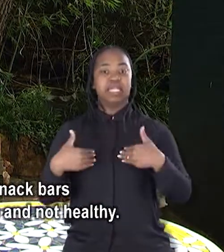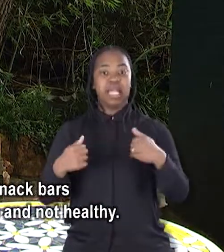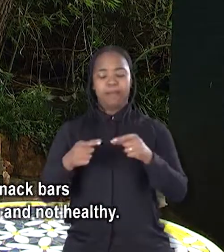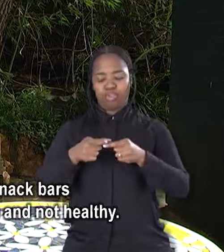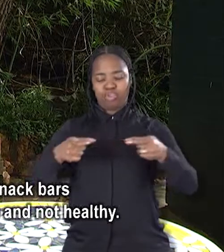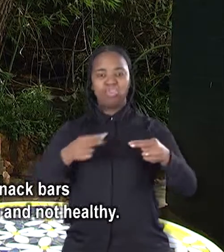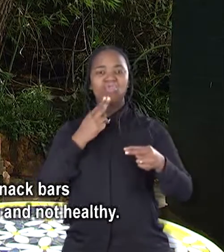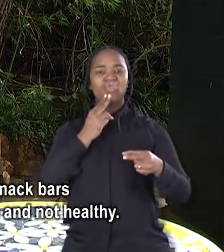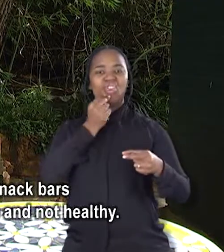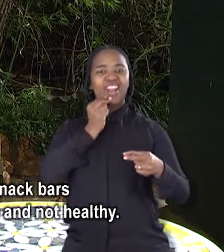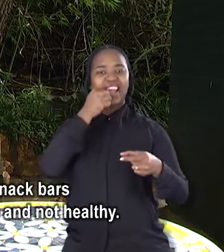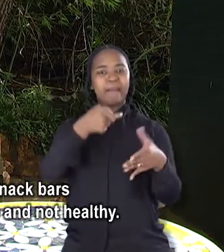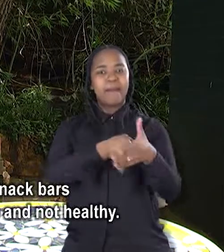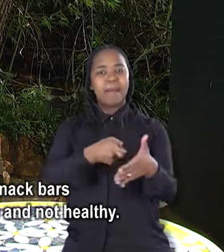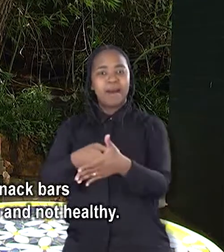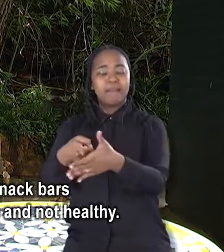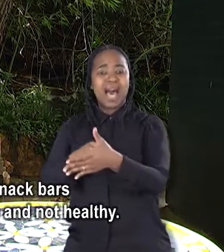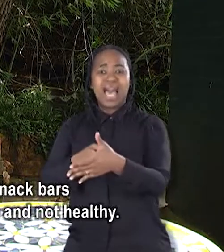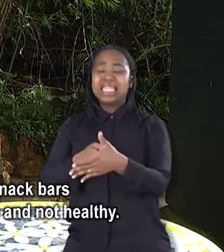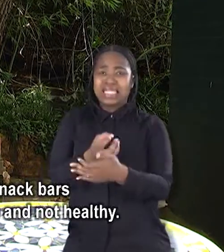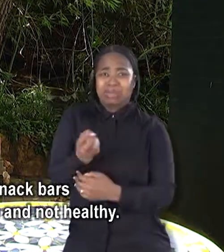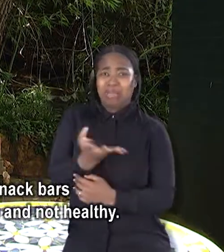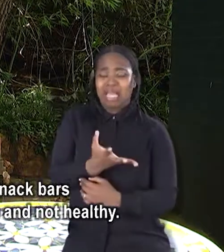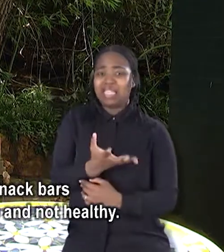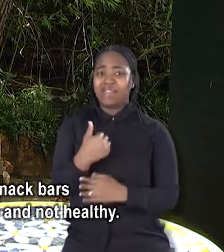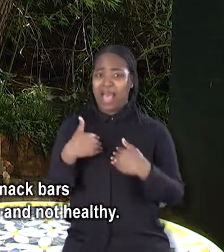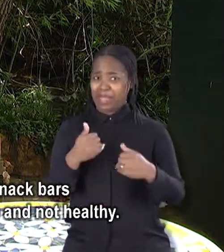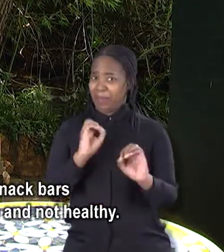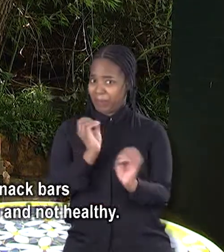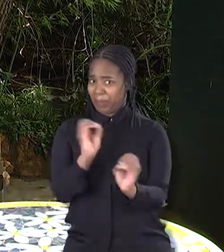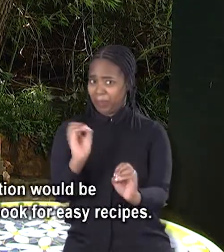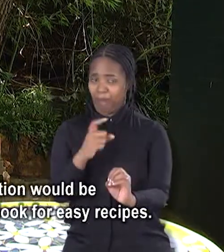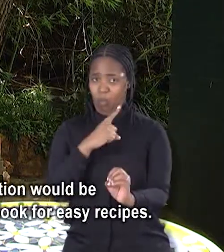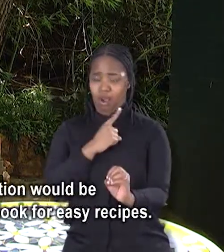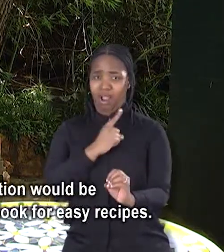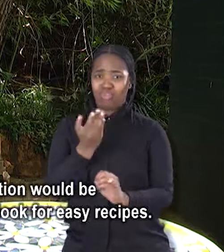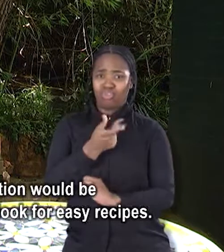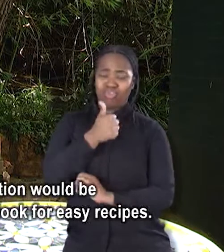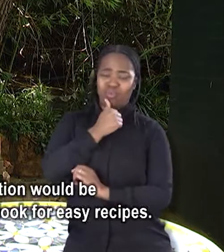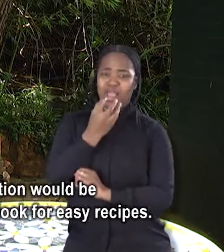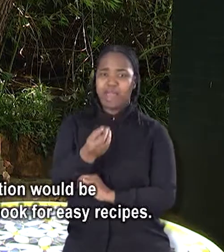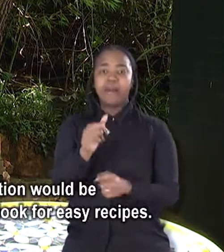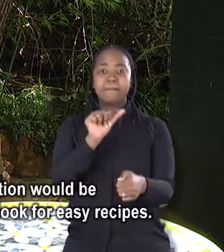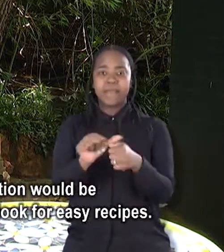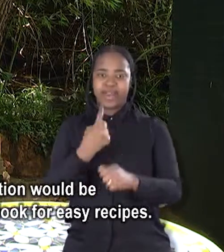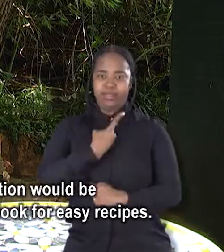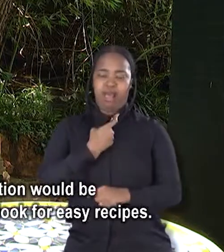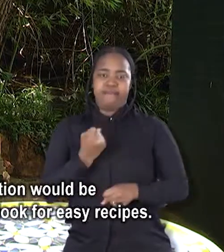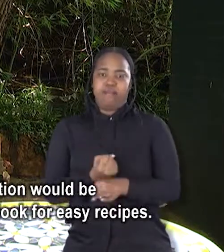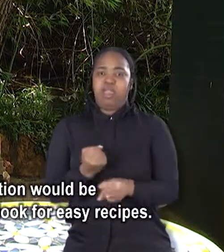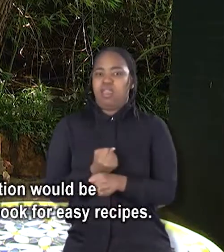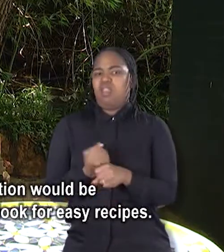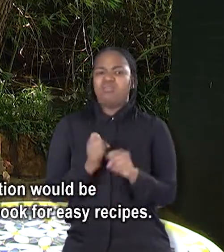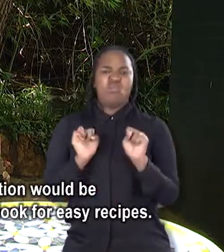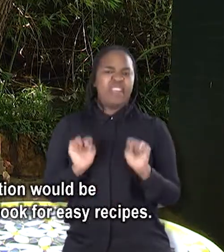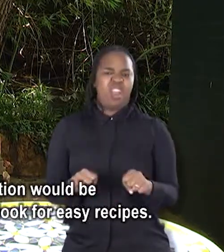these snack bars that you can buy They're expensive and they're not necessarily healthy So I think a better option would be Is